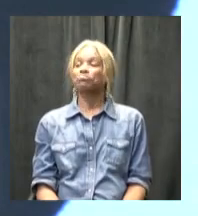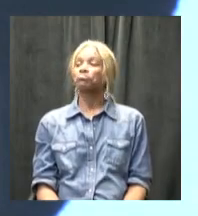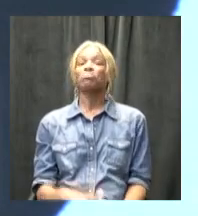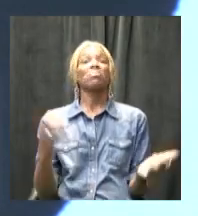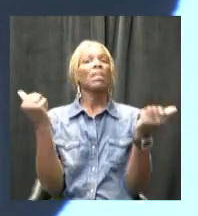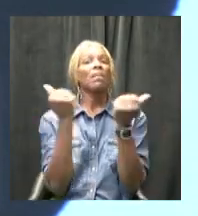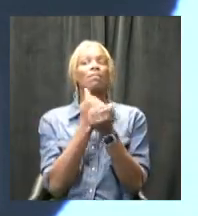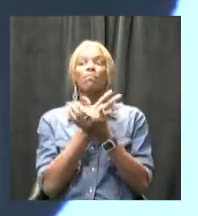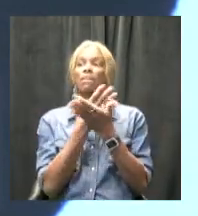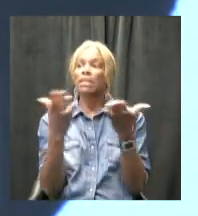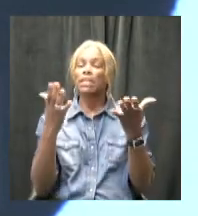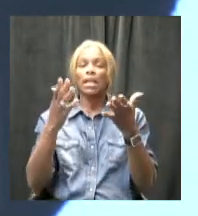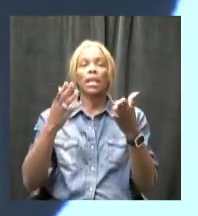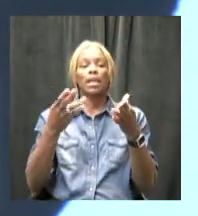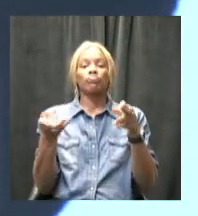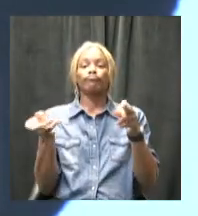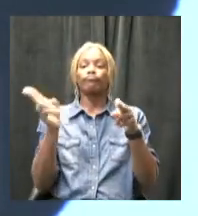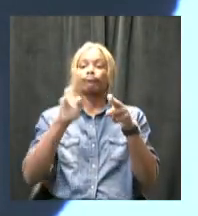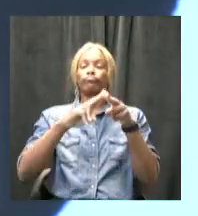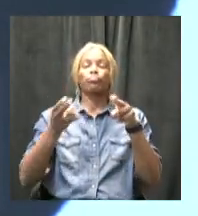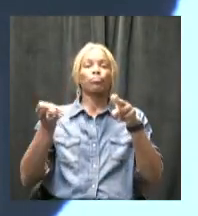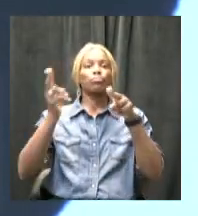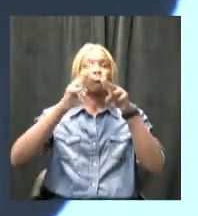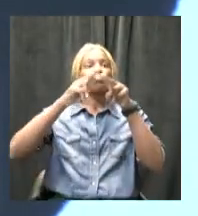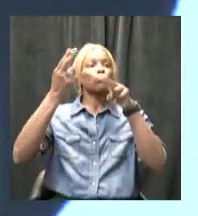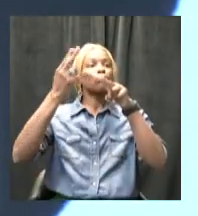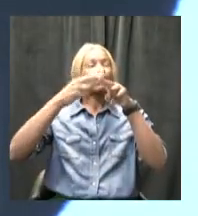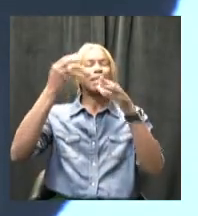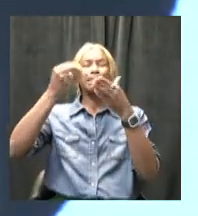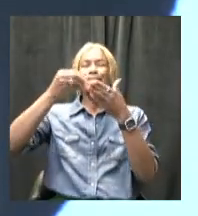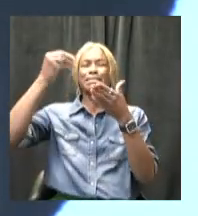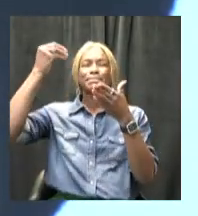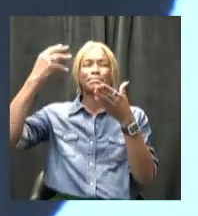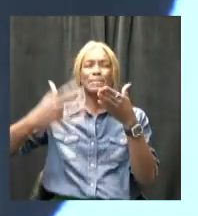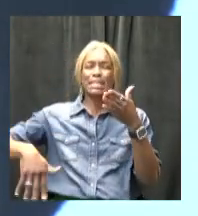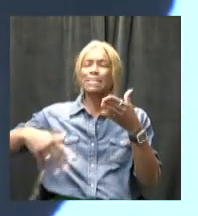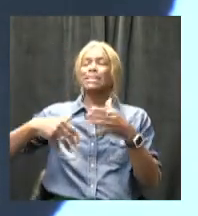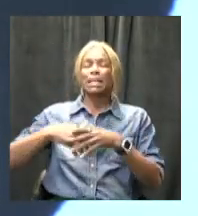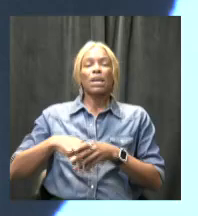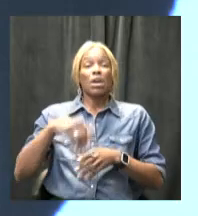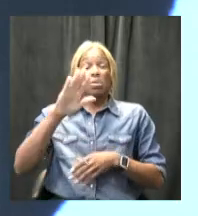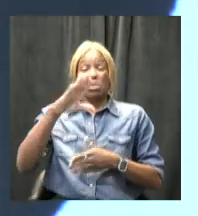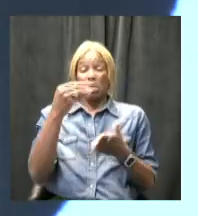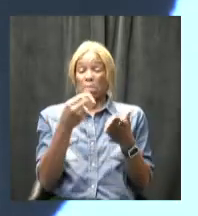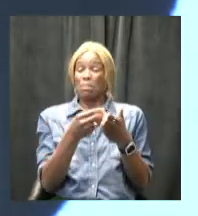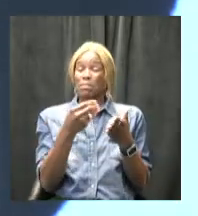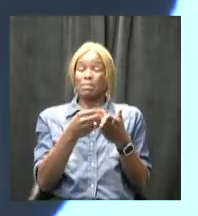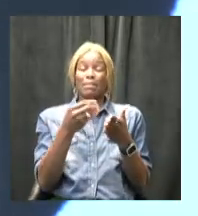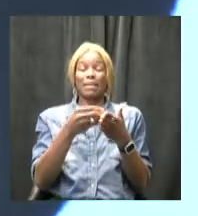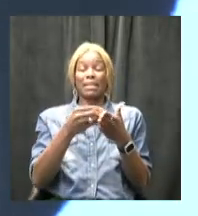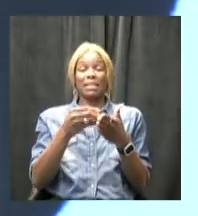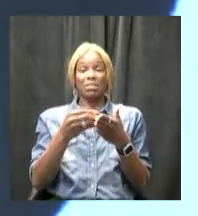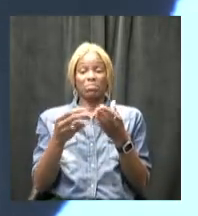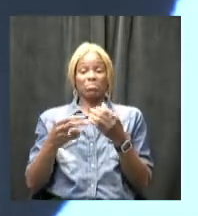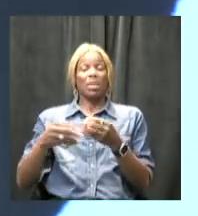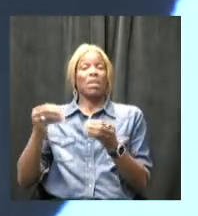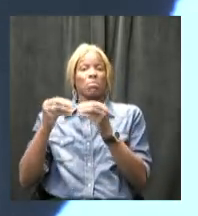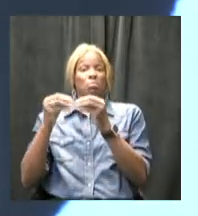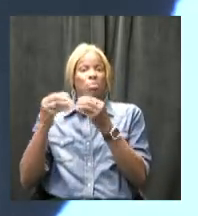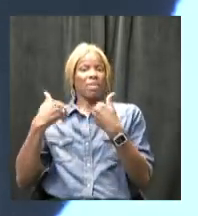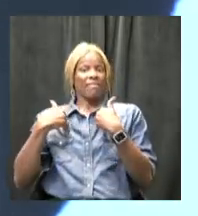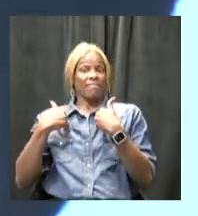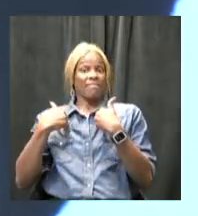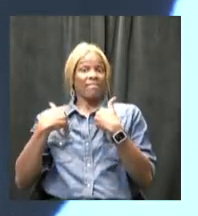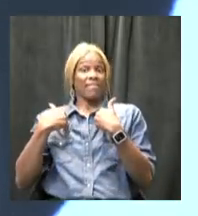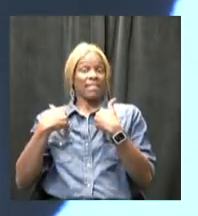Everything seems to be going up. Everything you spend, it seems that your money, any extra that you got, seems to be taken